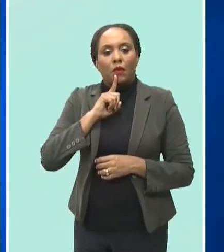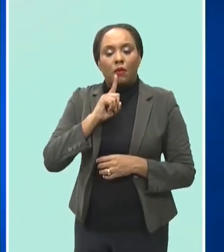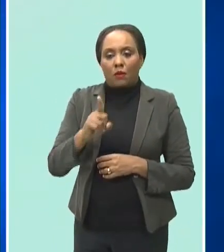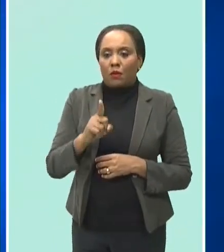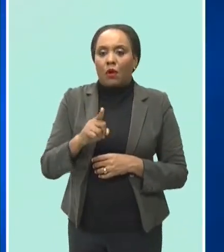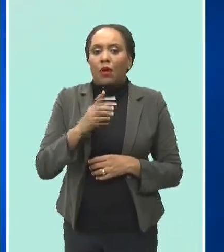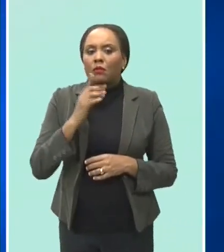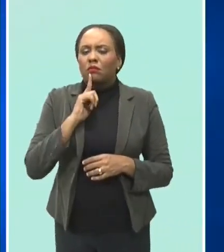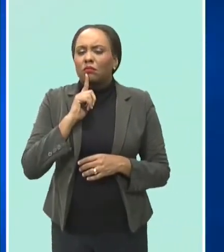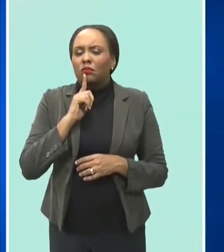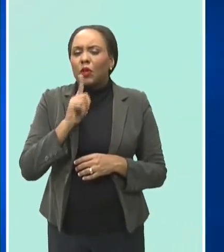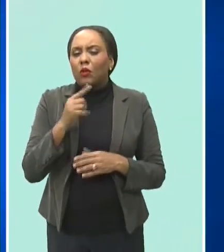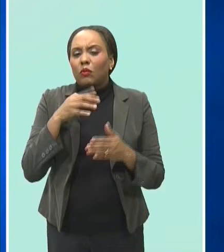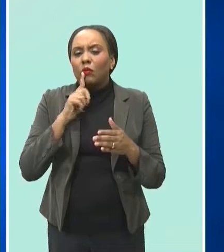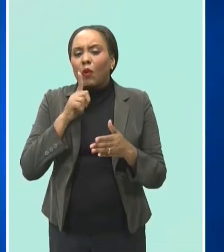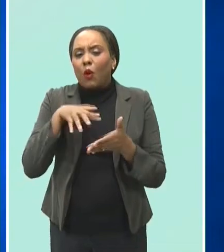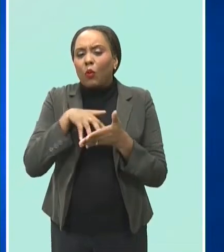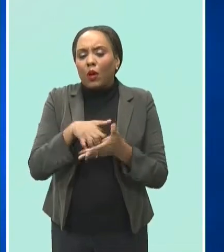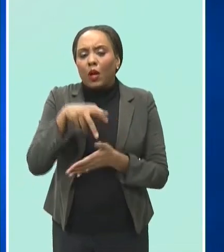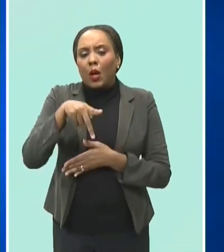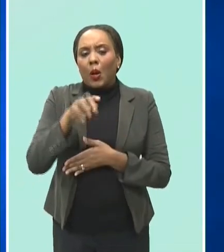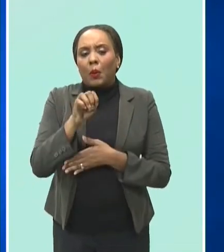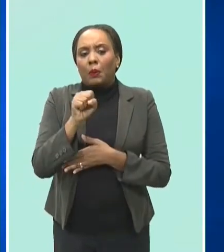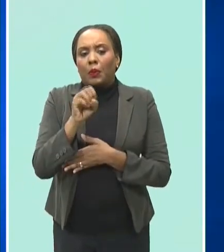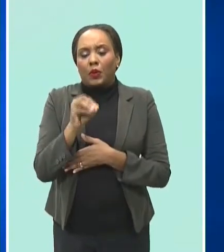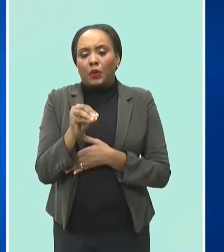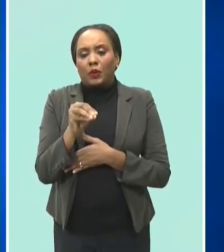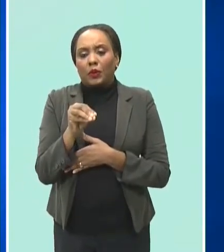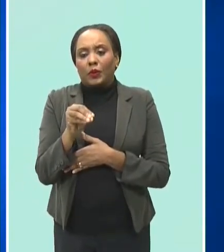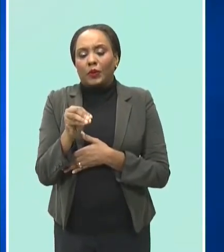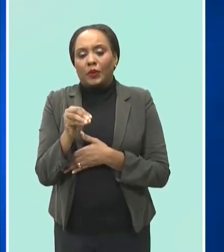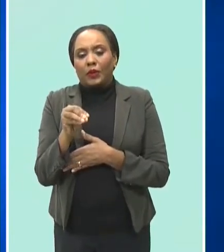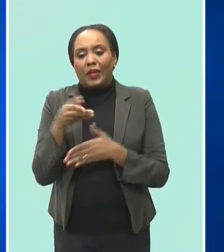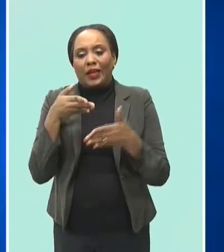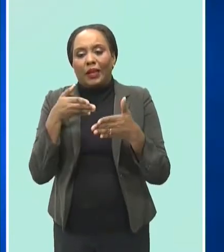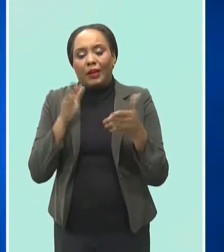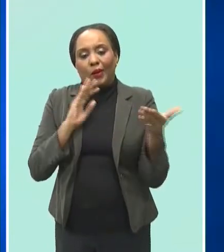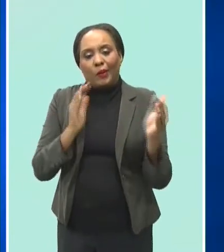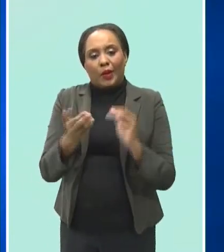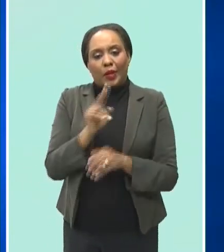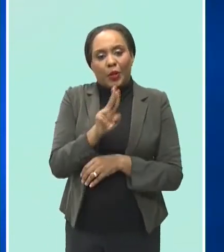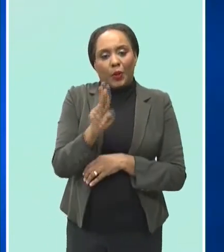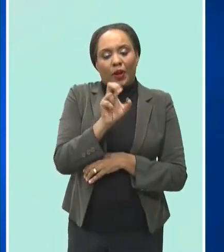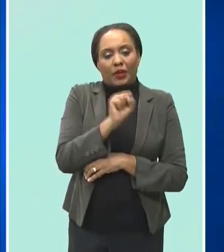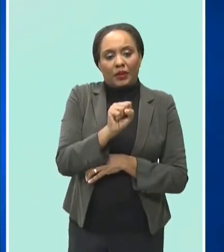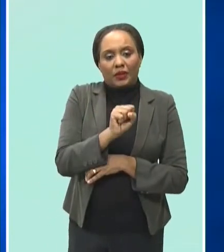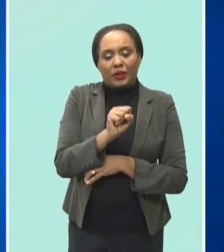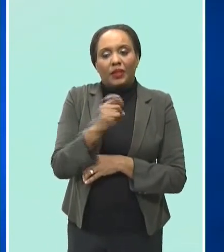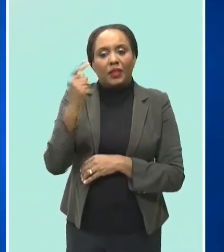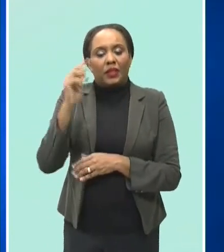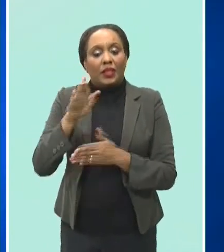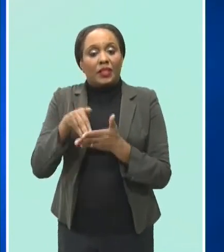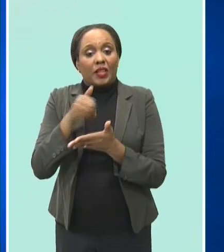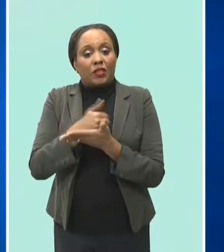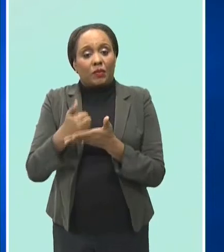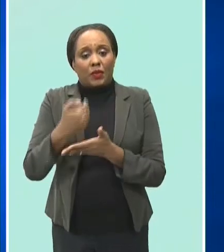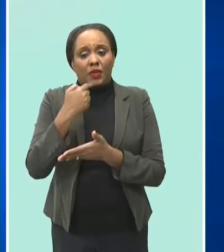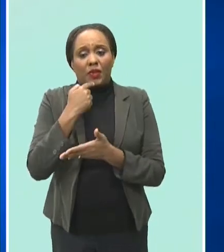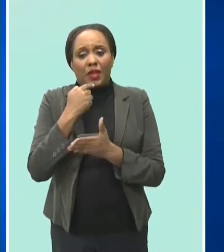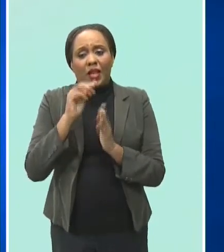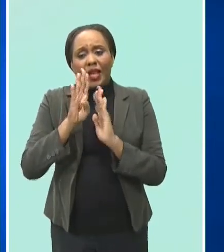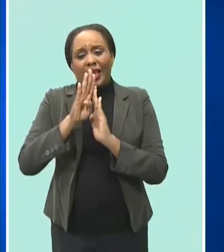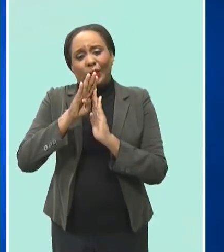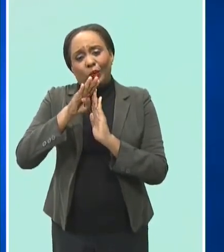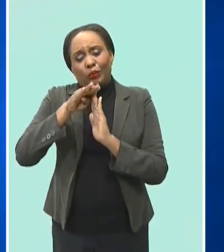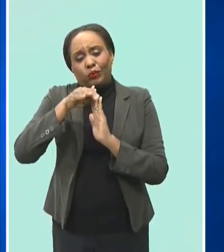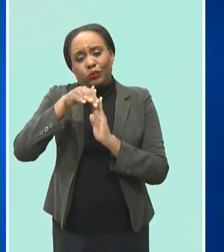weak peso has in recent weeks taken a pounding against the US dollar. Central bank reserves are dwindling as it consistently keeps propping